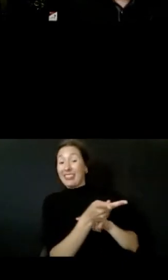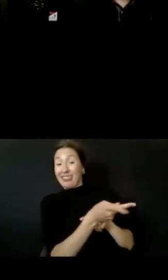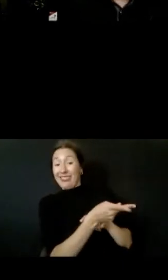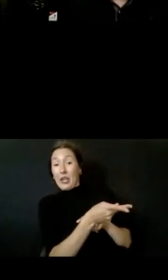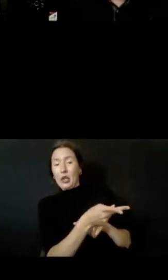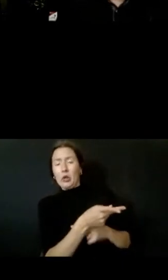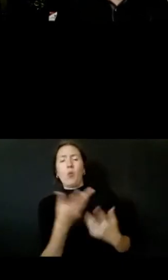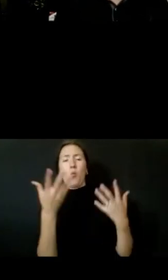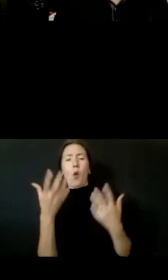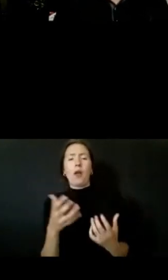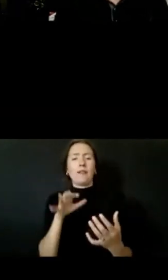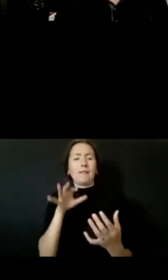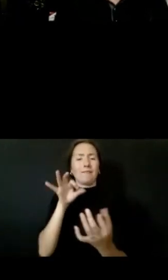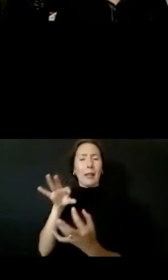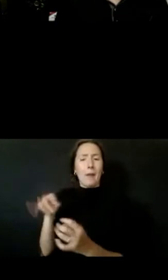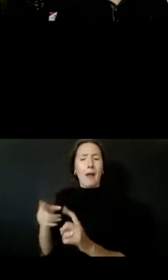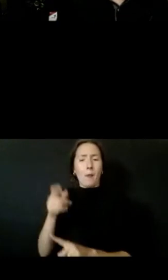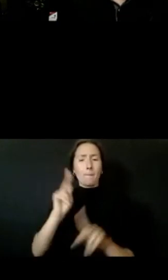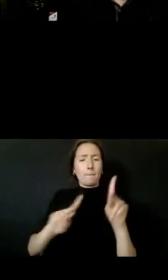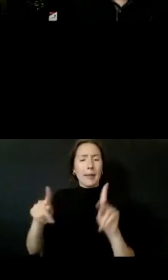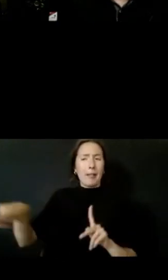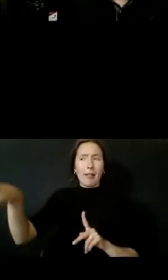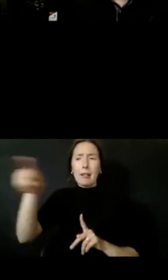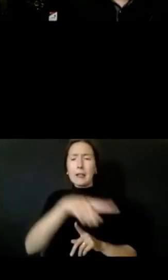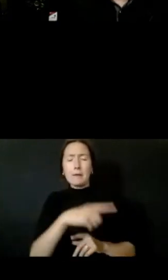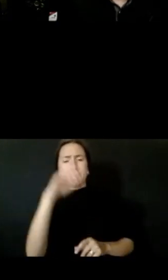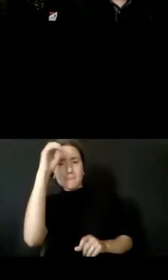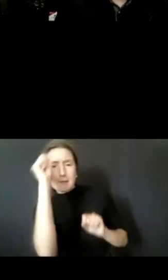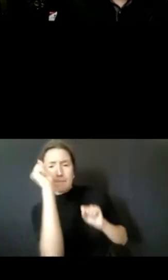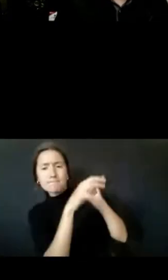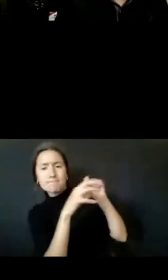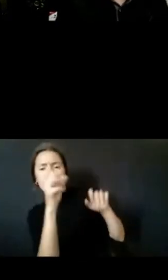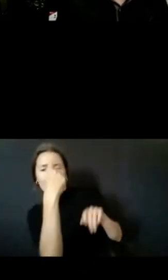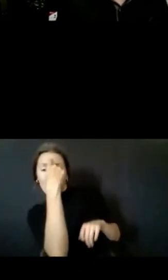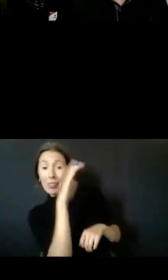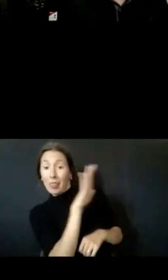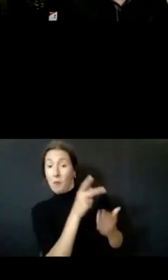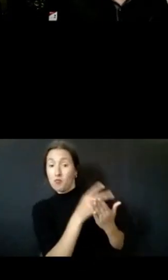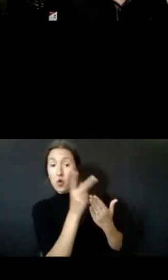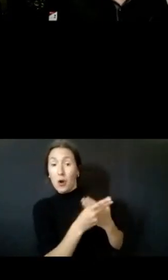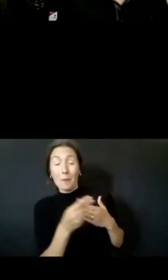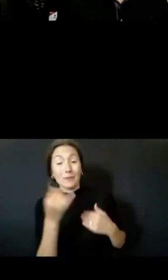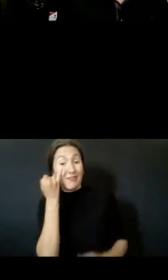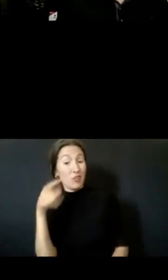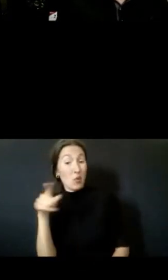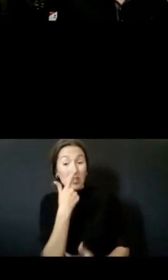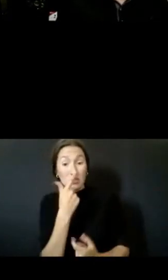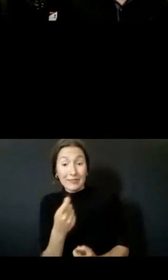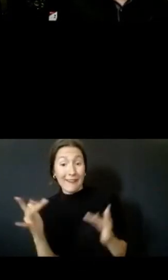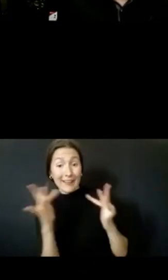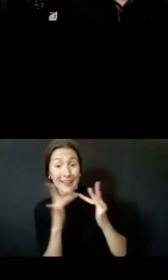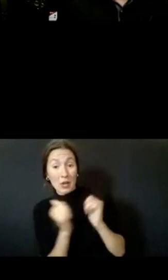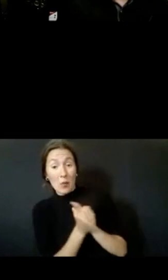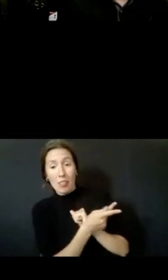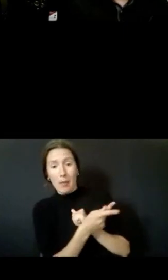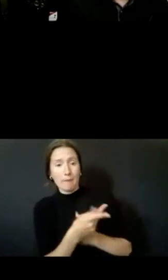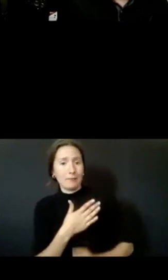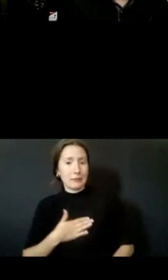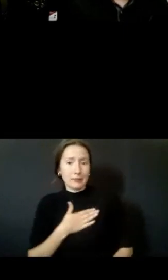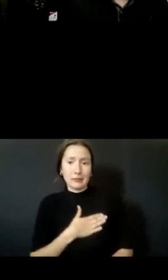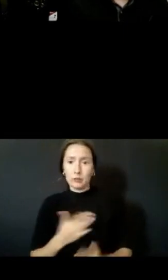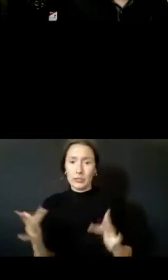their broadcast I did with them last week, but they are looking for folks to actually collaborate with and get feedback from